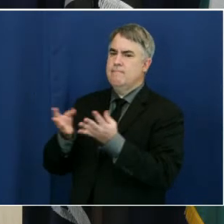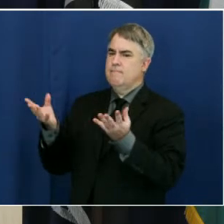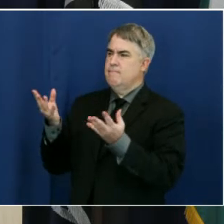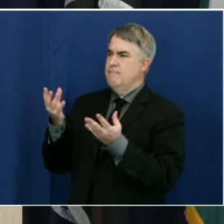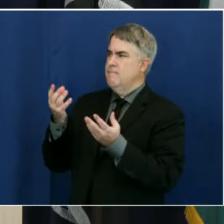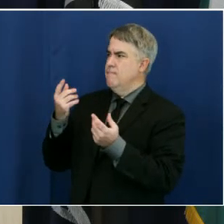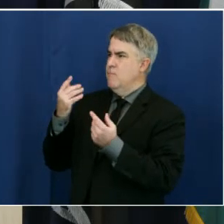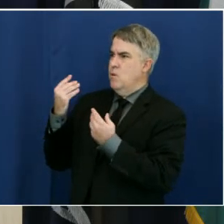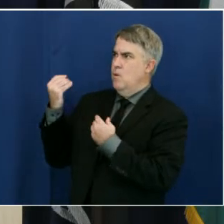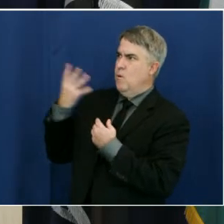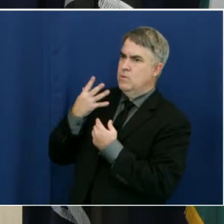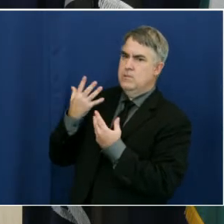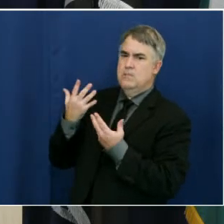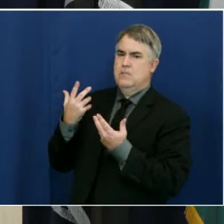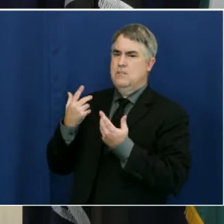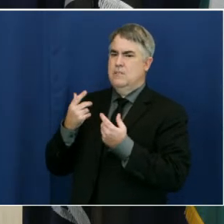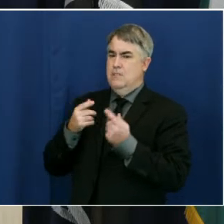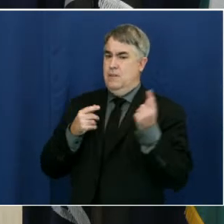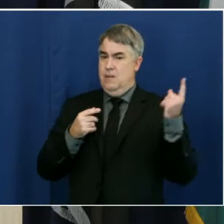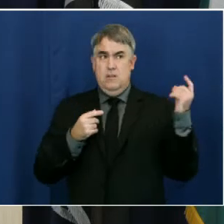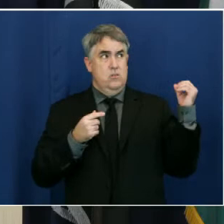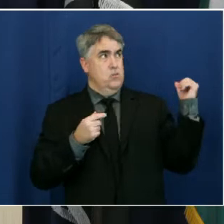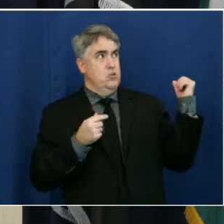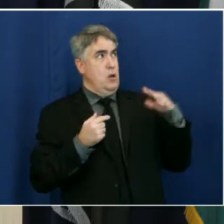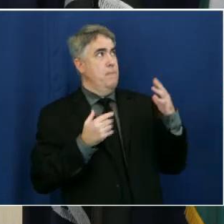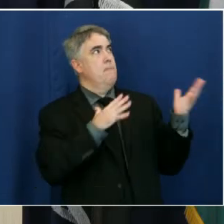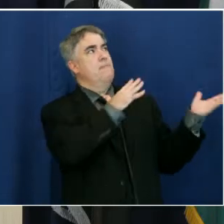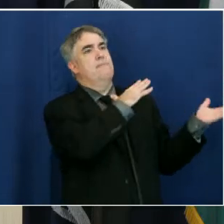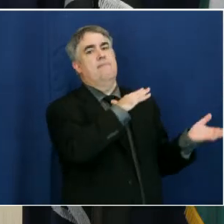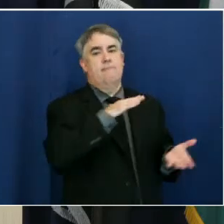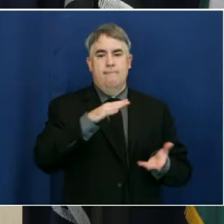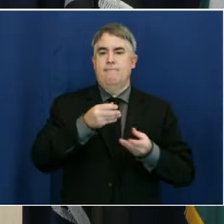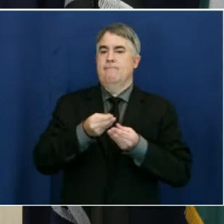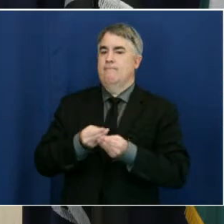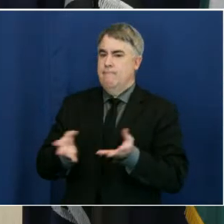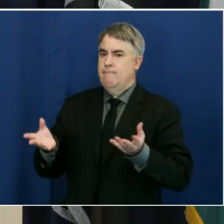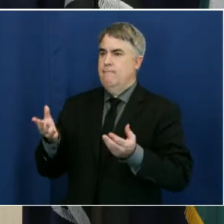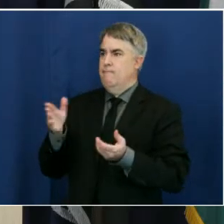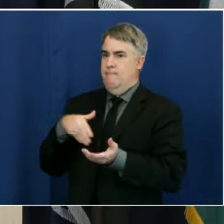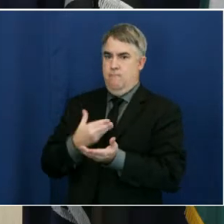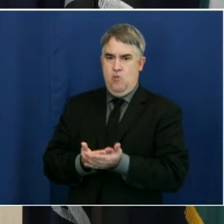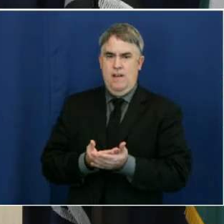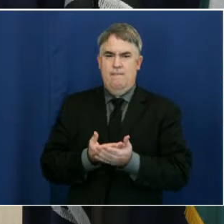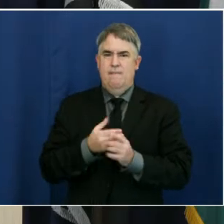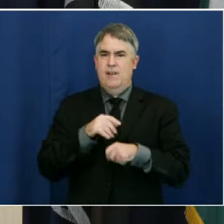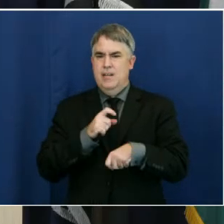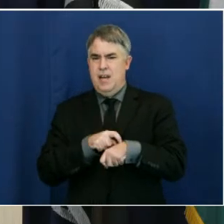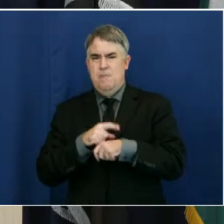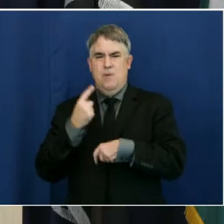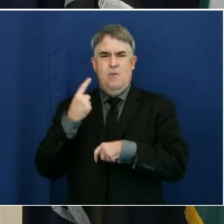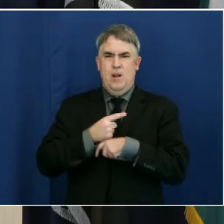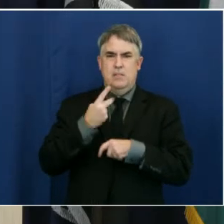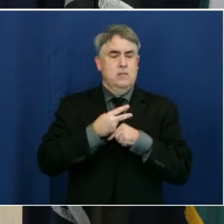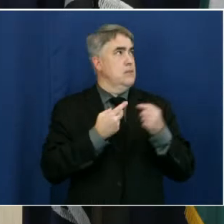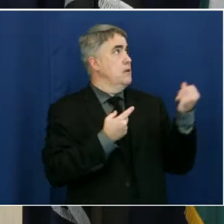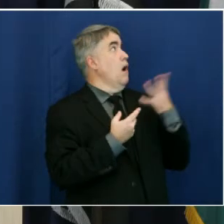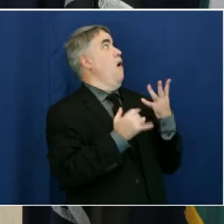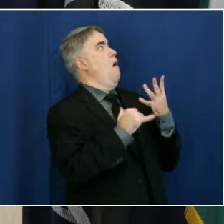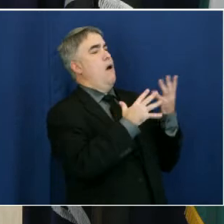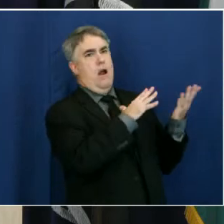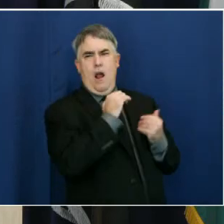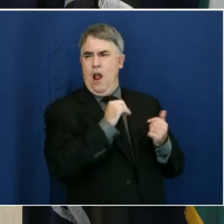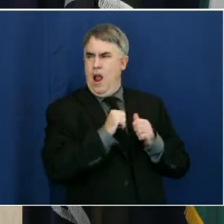shipment of vaccines is sent to when it will arrive? Are we talking about a day, 2 days? Can you quantify that for us, please? It's about a